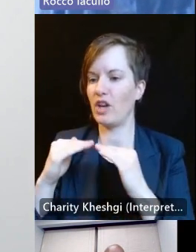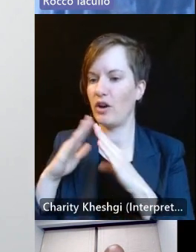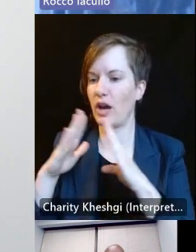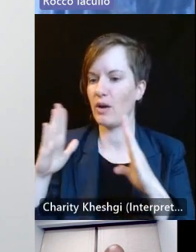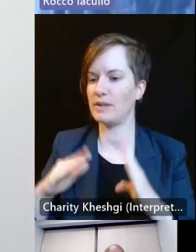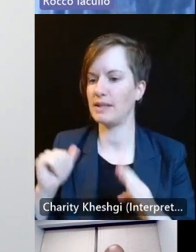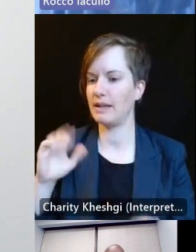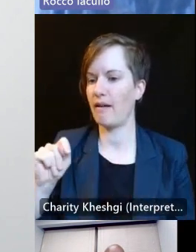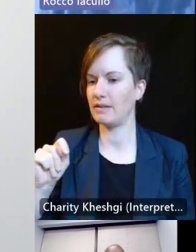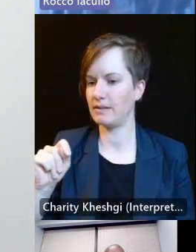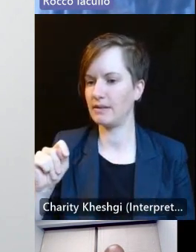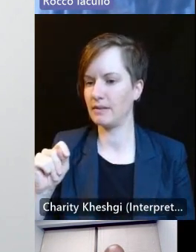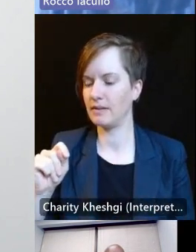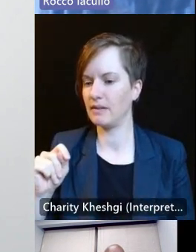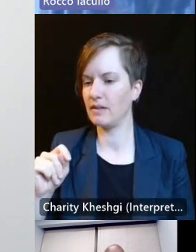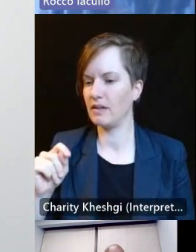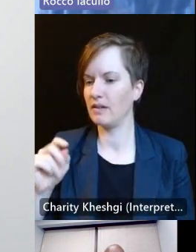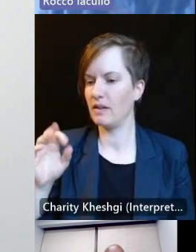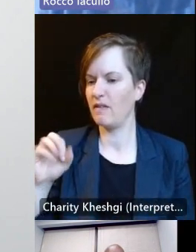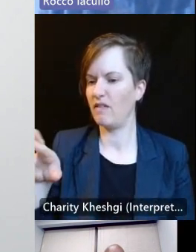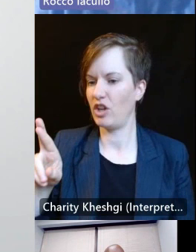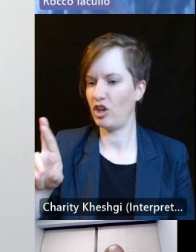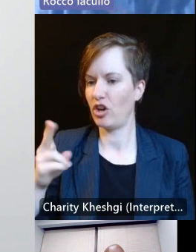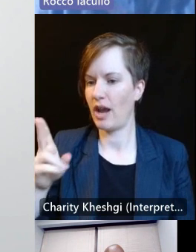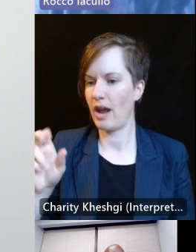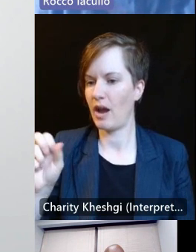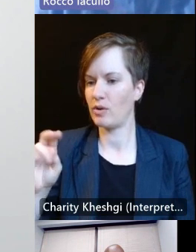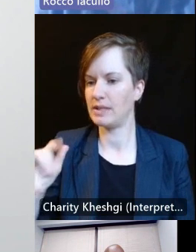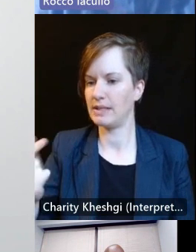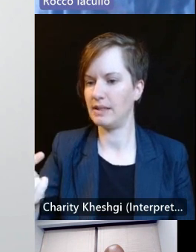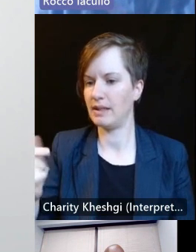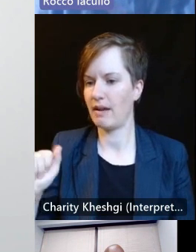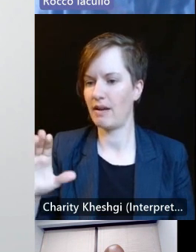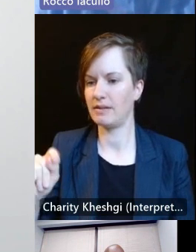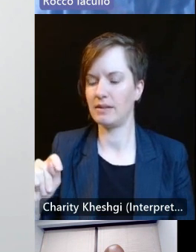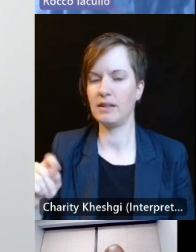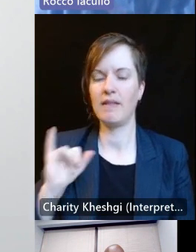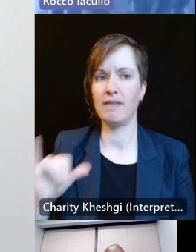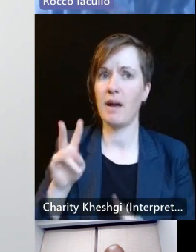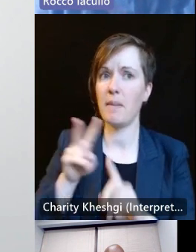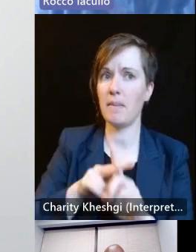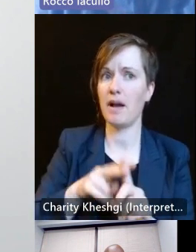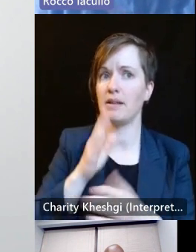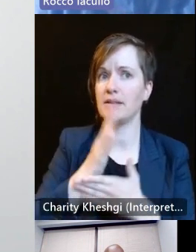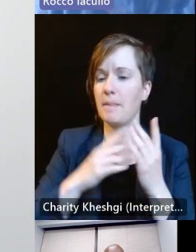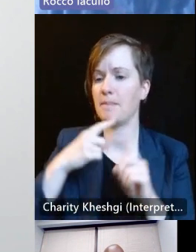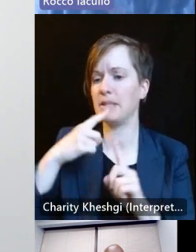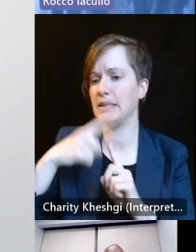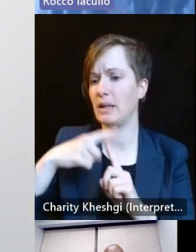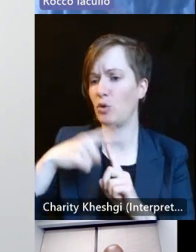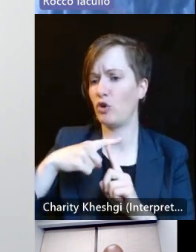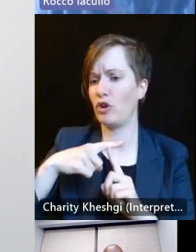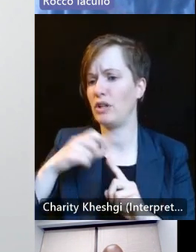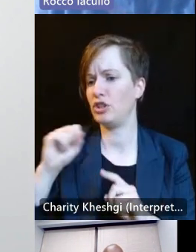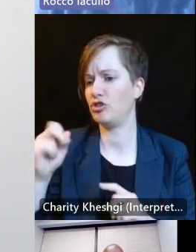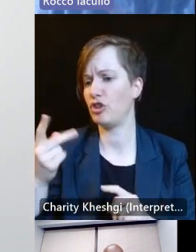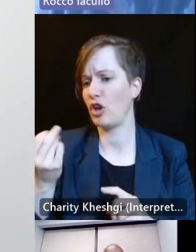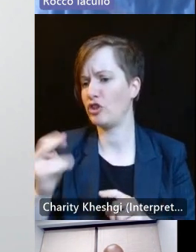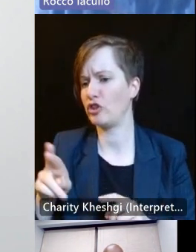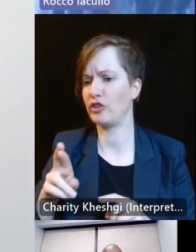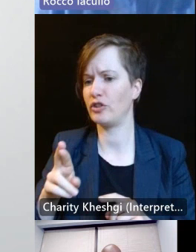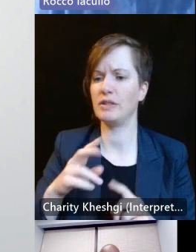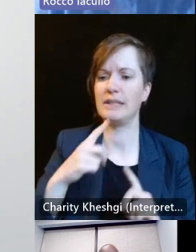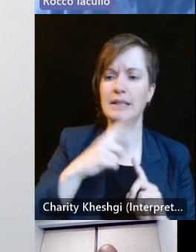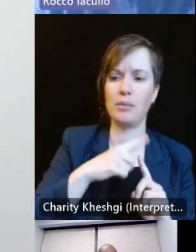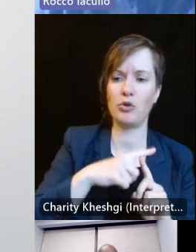some emergency shelters or temporary housing. Again, typically the Fair Housing Act would apply